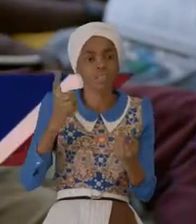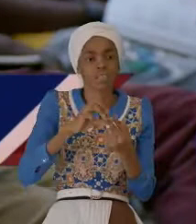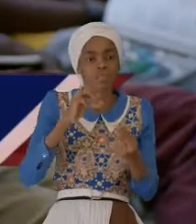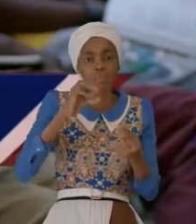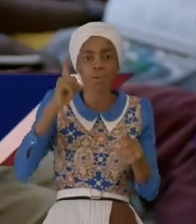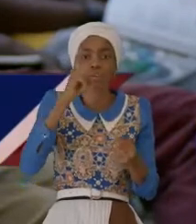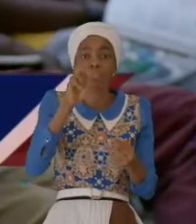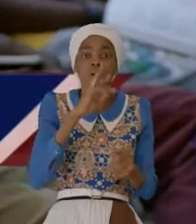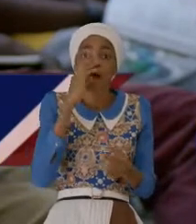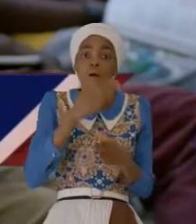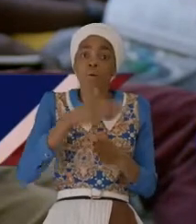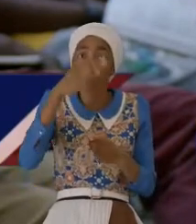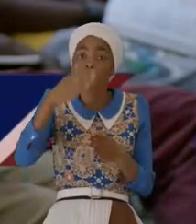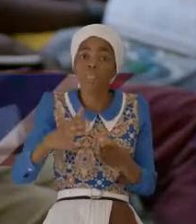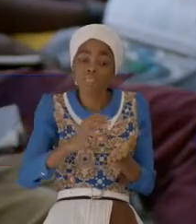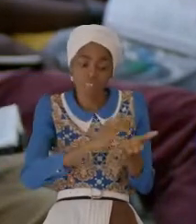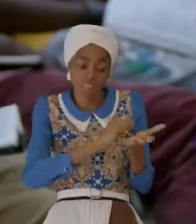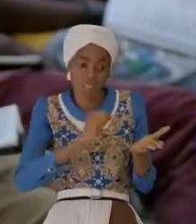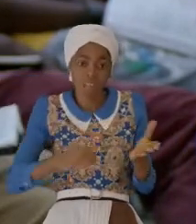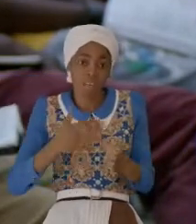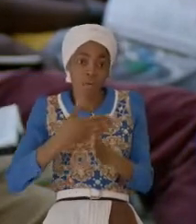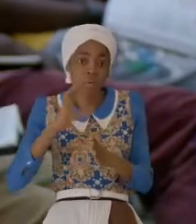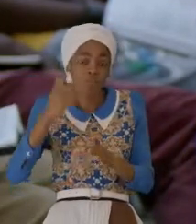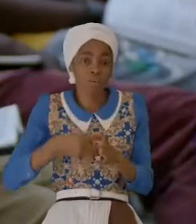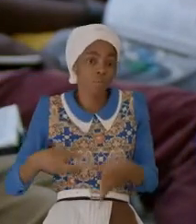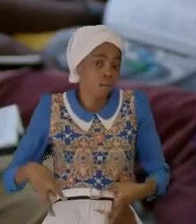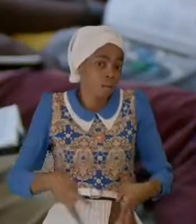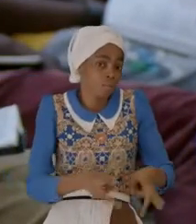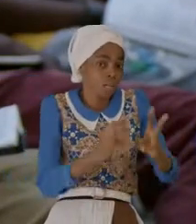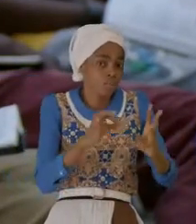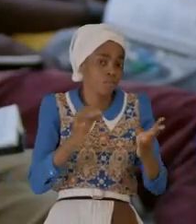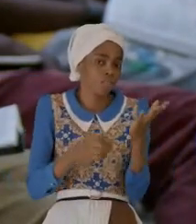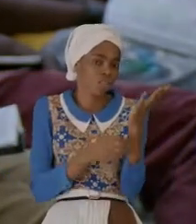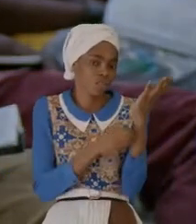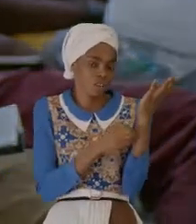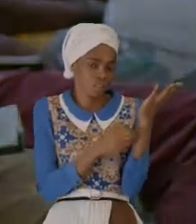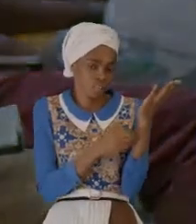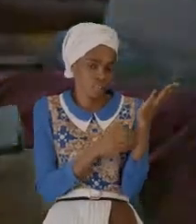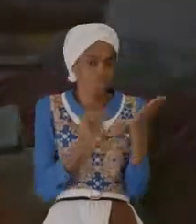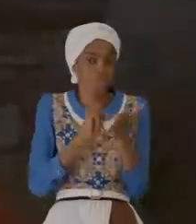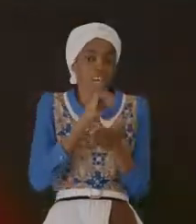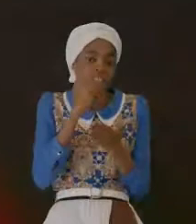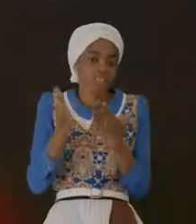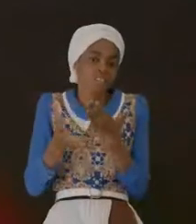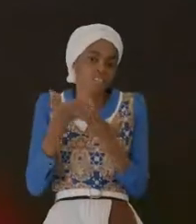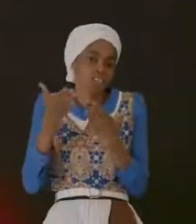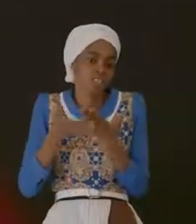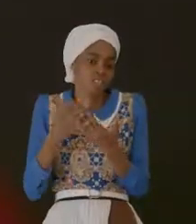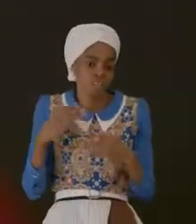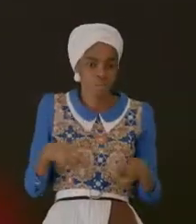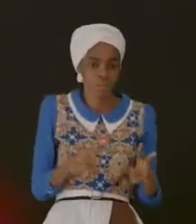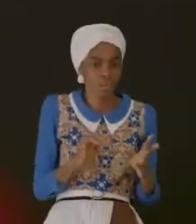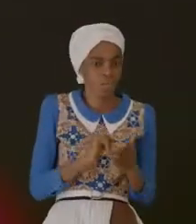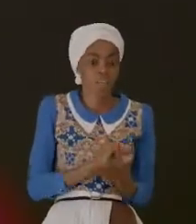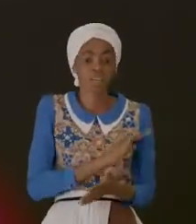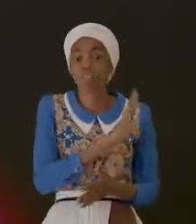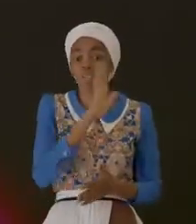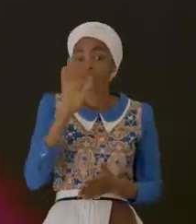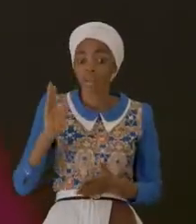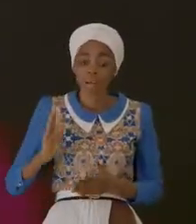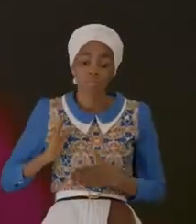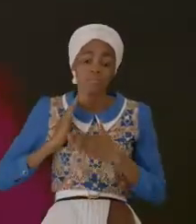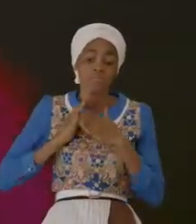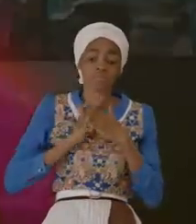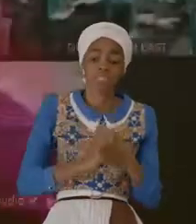from the past of the flesh that is the easy way that never receives any